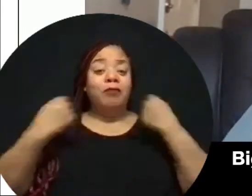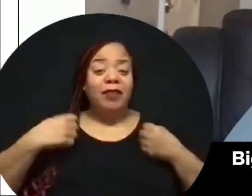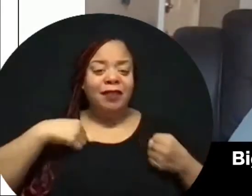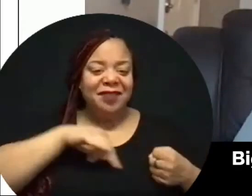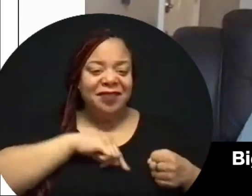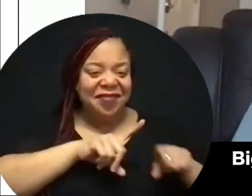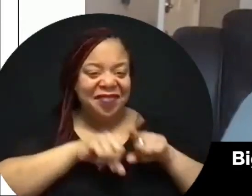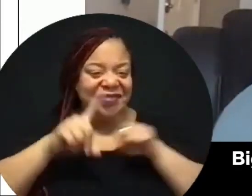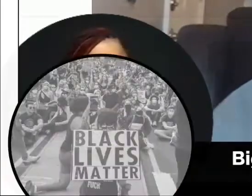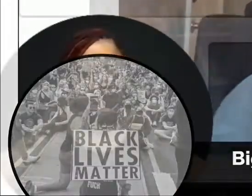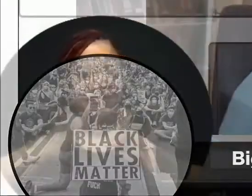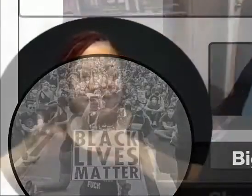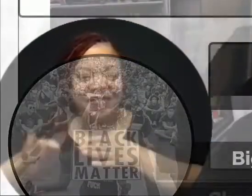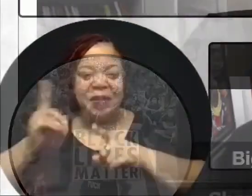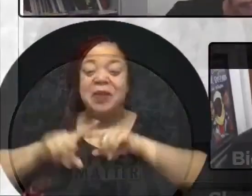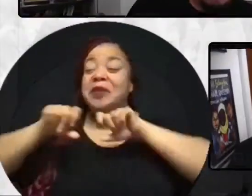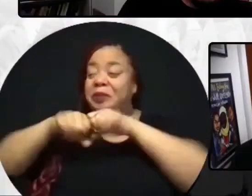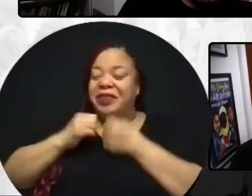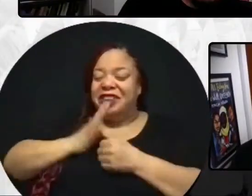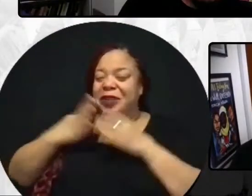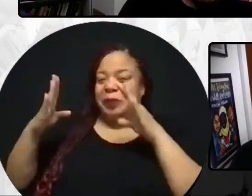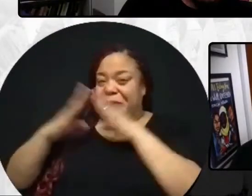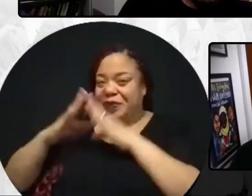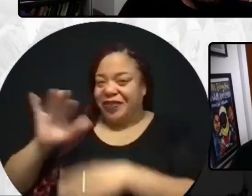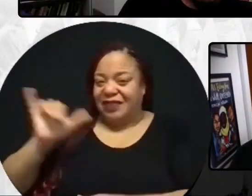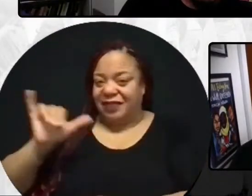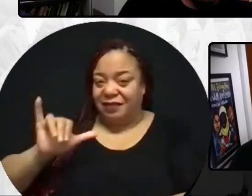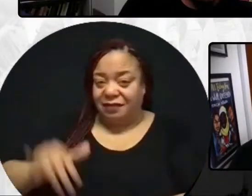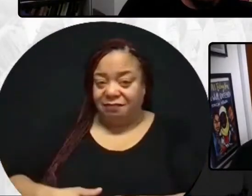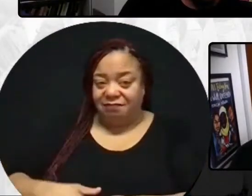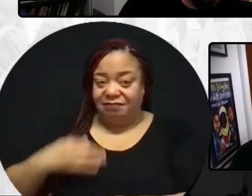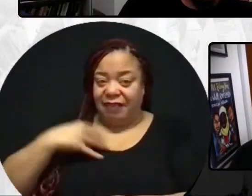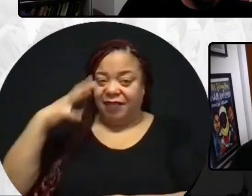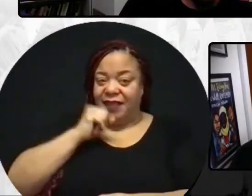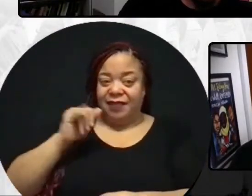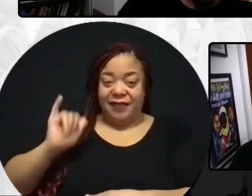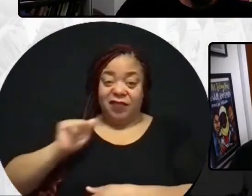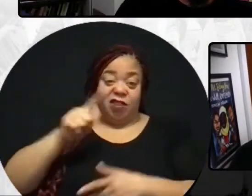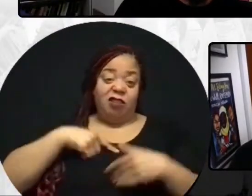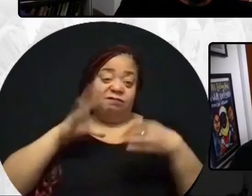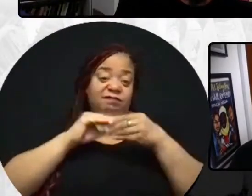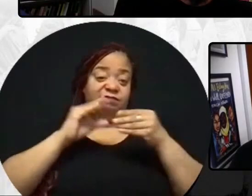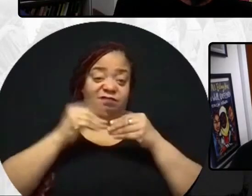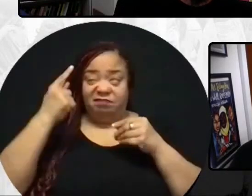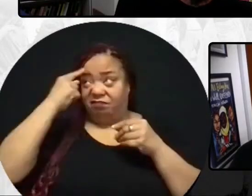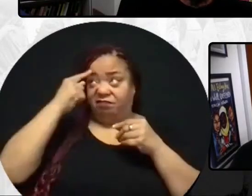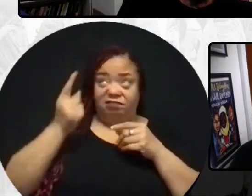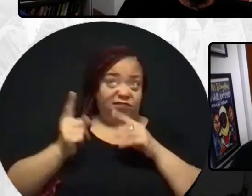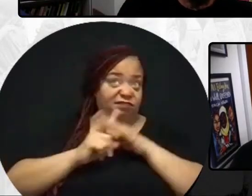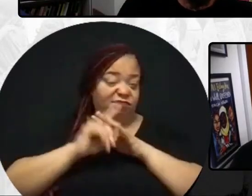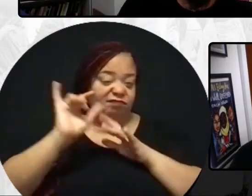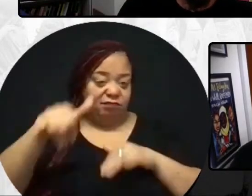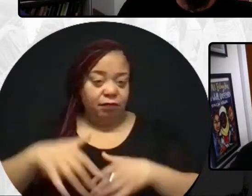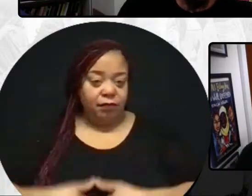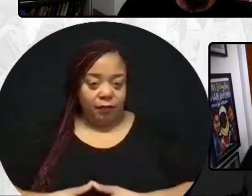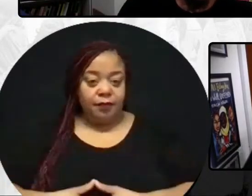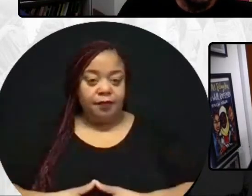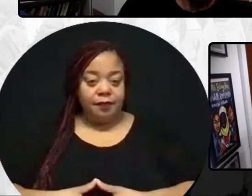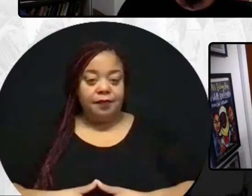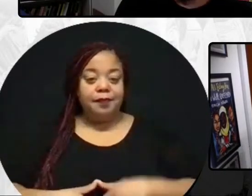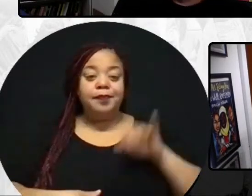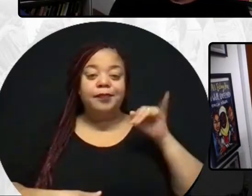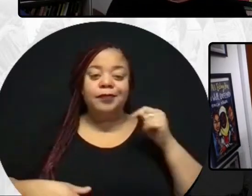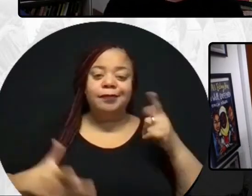Thank you for that. I think it is the case, is very much the case that environmental racism and